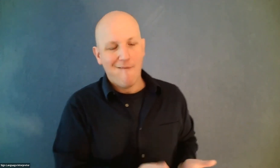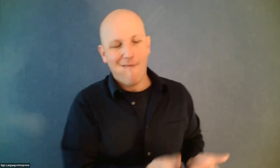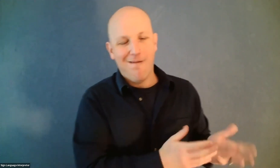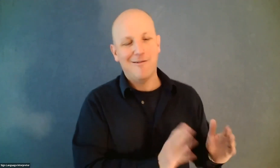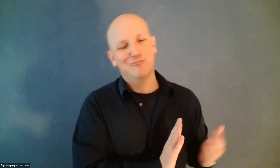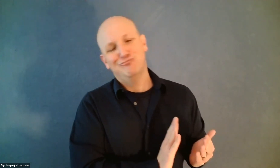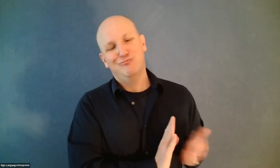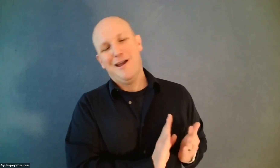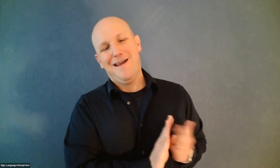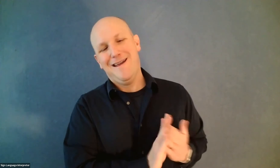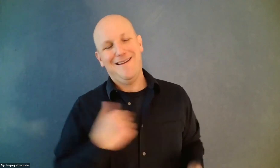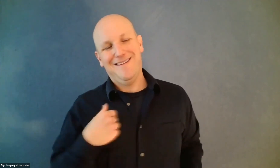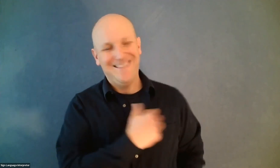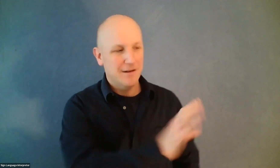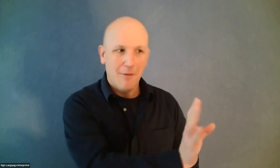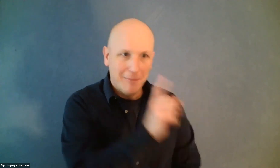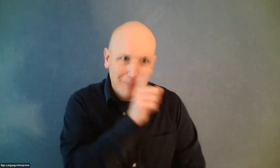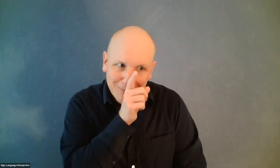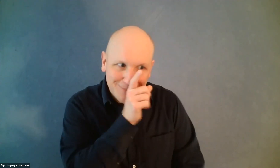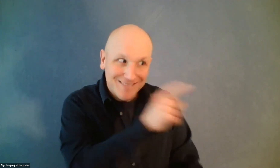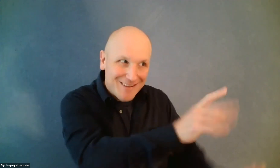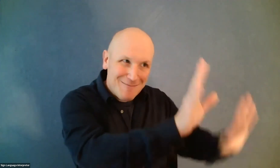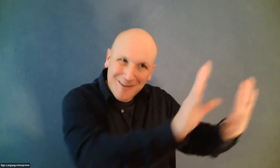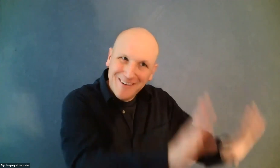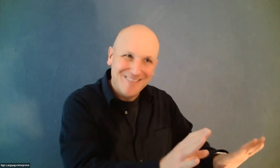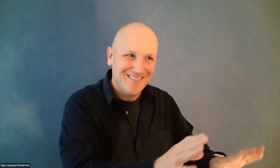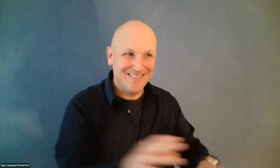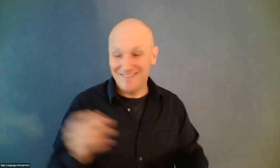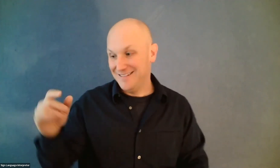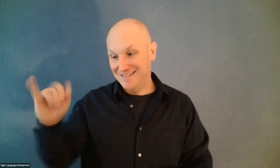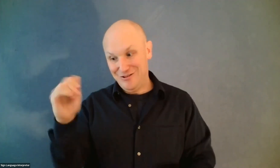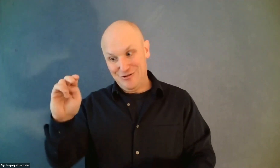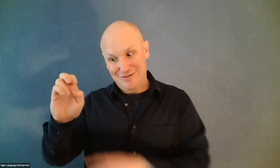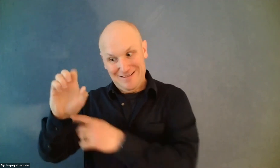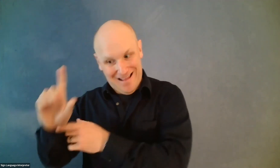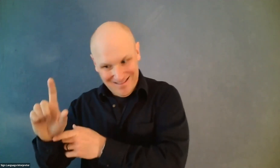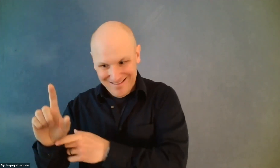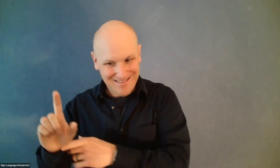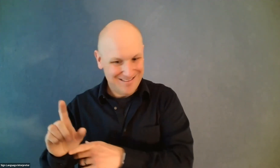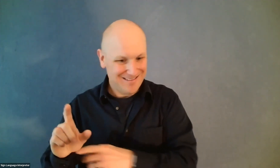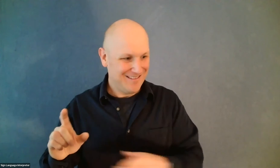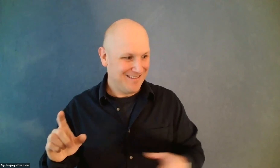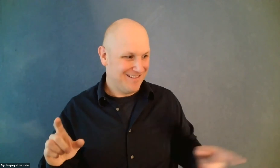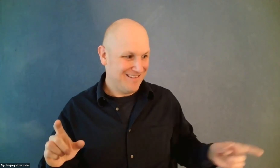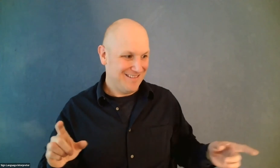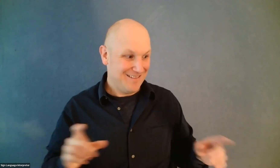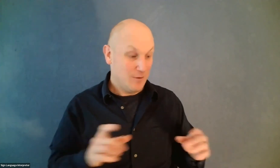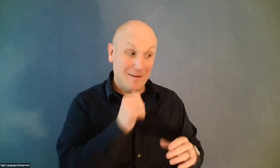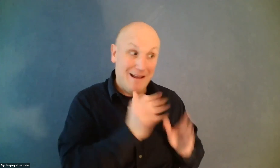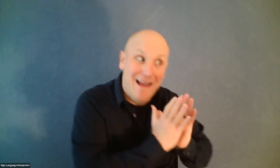So just like Janelle said, we didn't ask them to say that. They're just being very generous. How